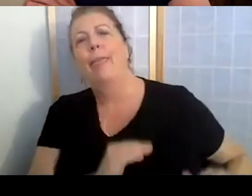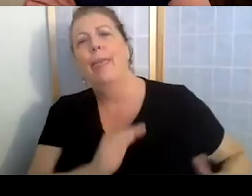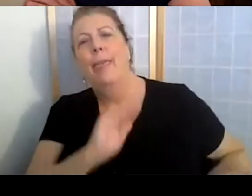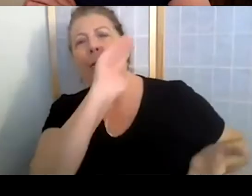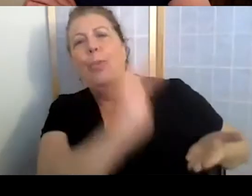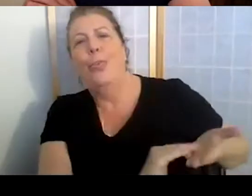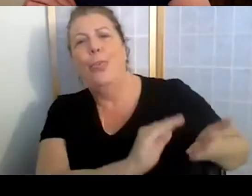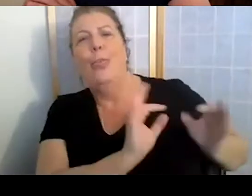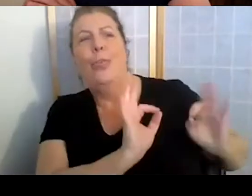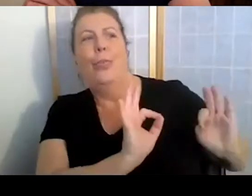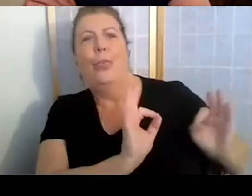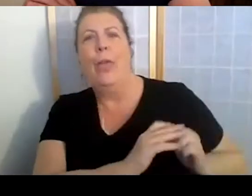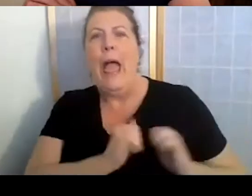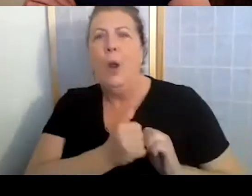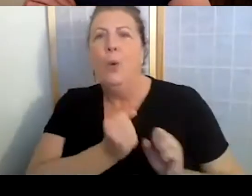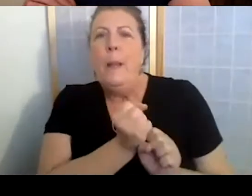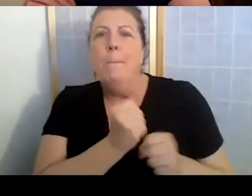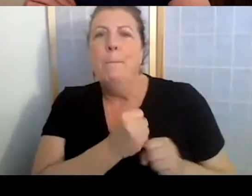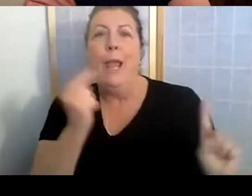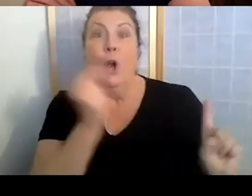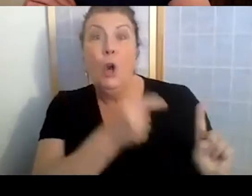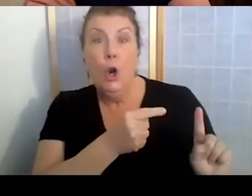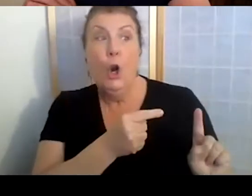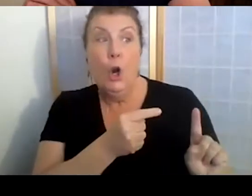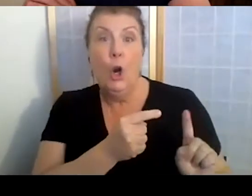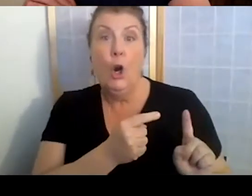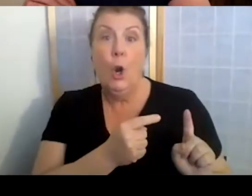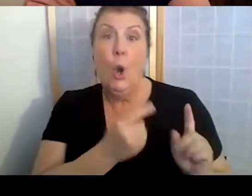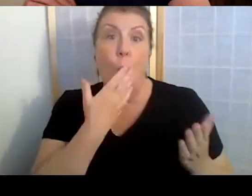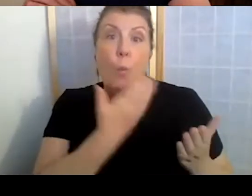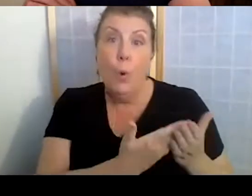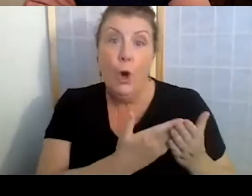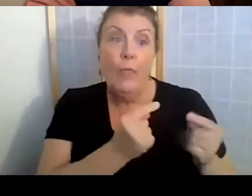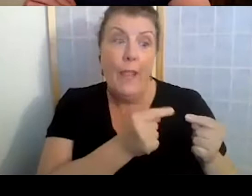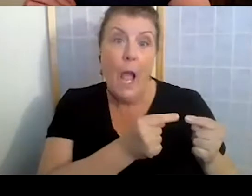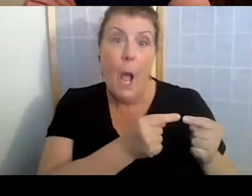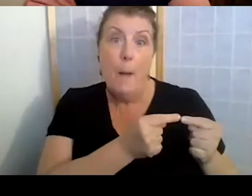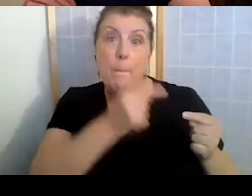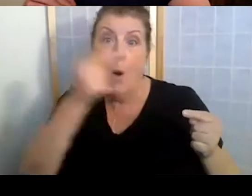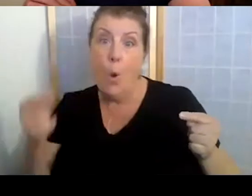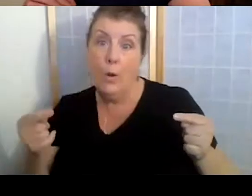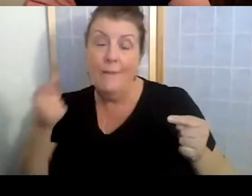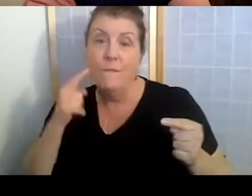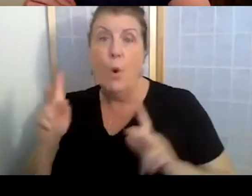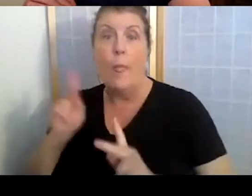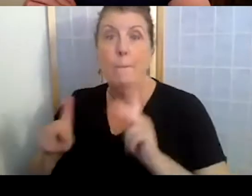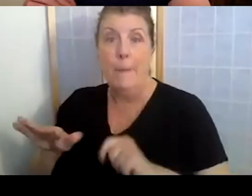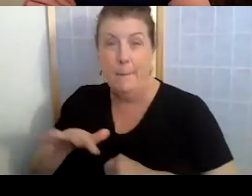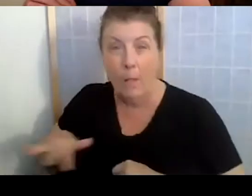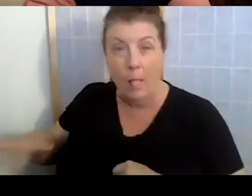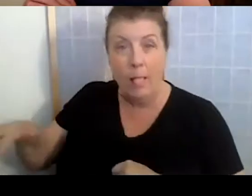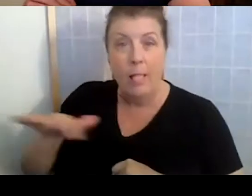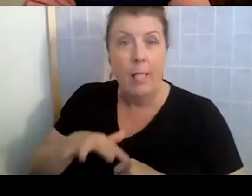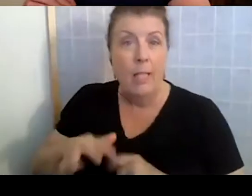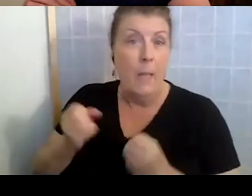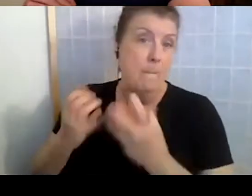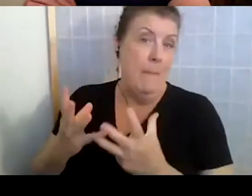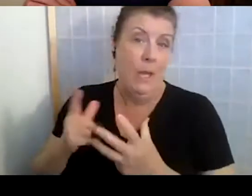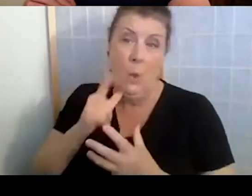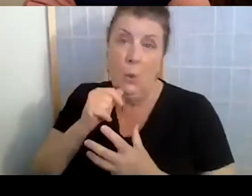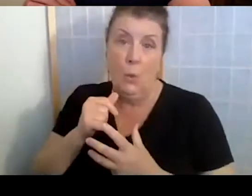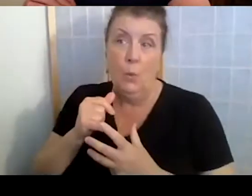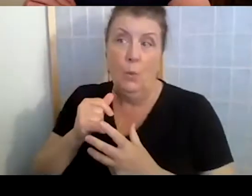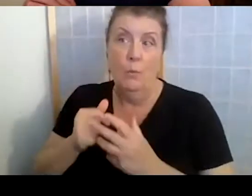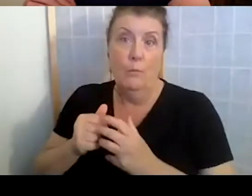worthy opponent for the people that many, or if not probably all of us, identified